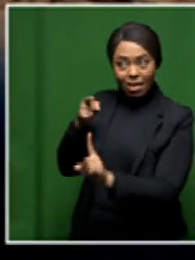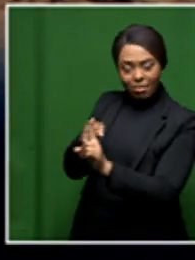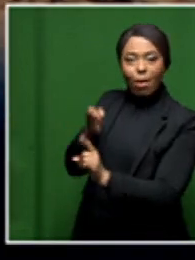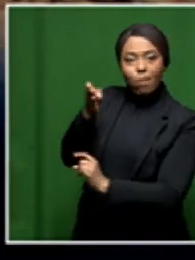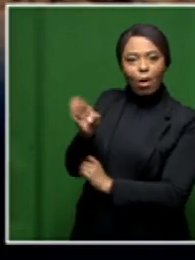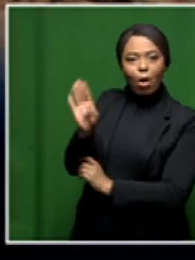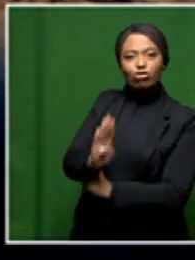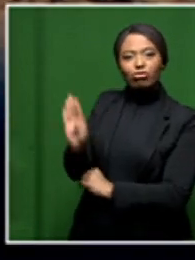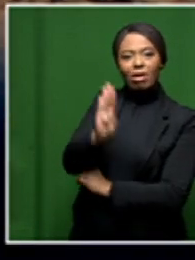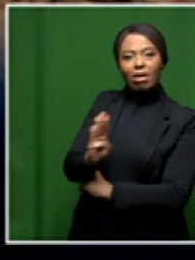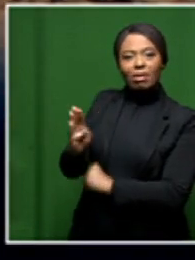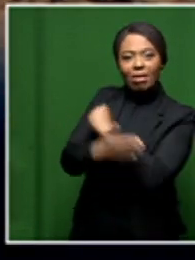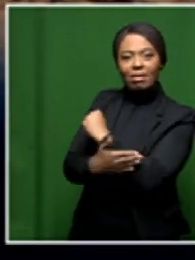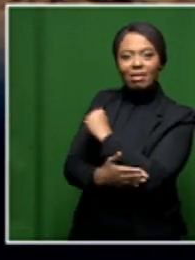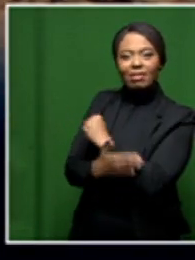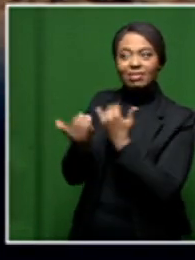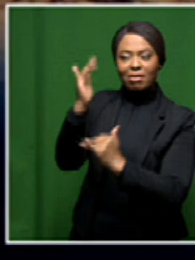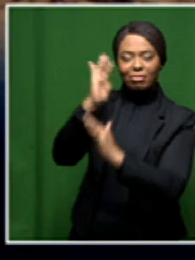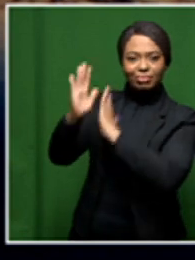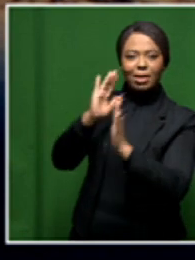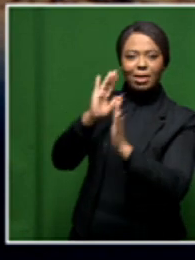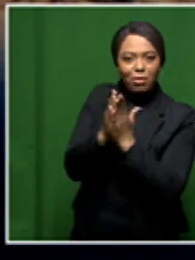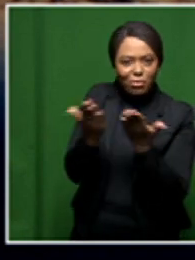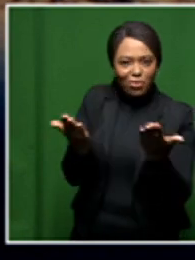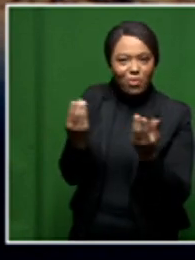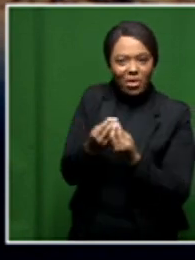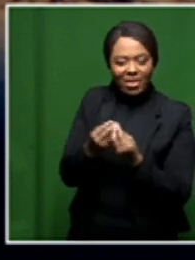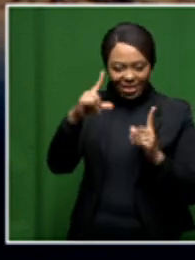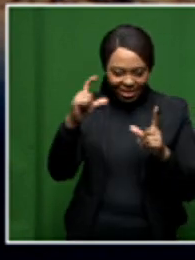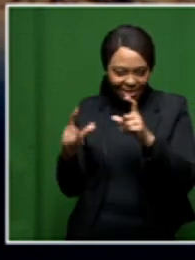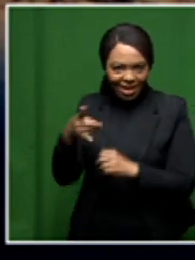and he's been talking to us about his debut photo book titled Photo Safari Kruger.